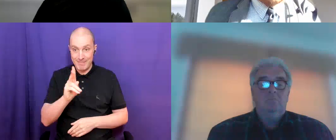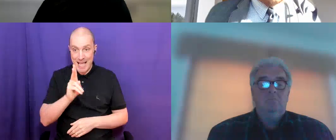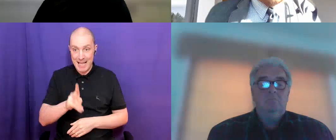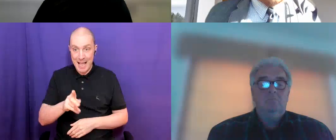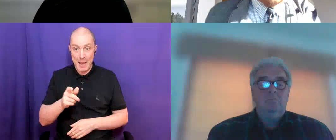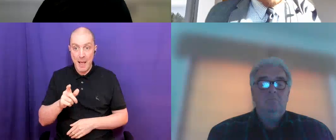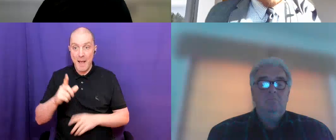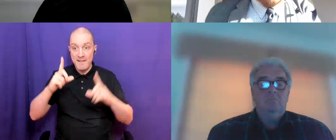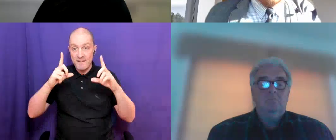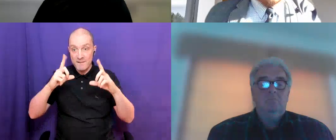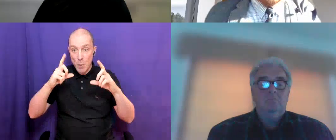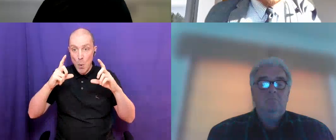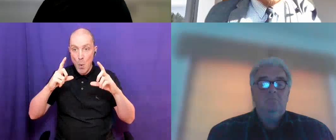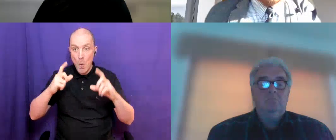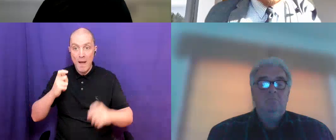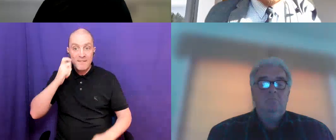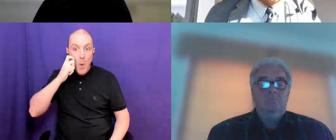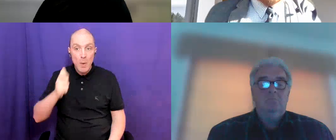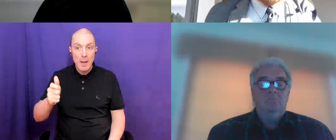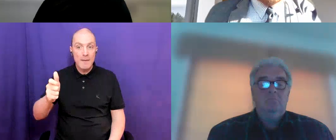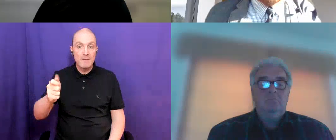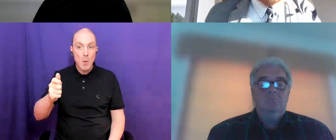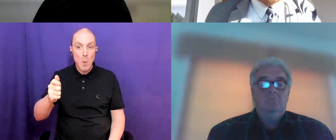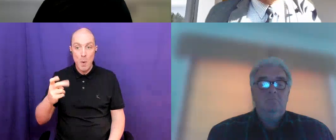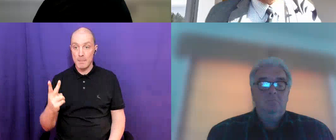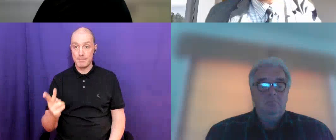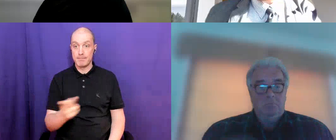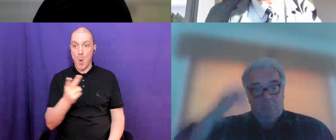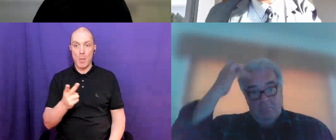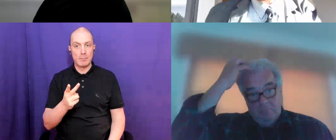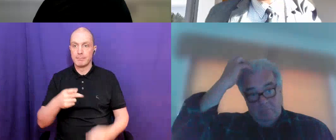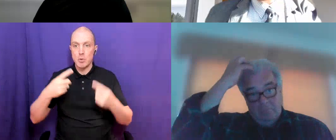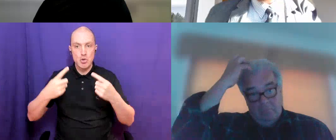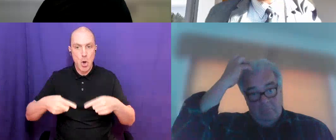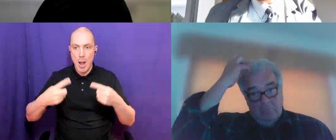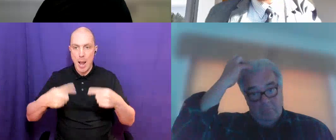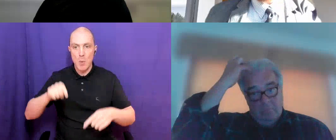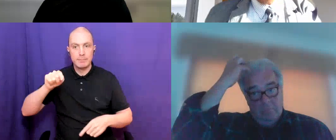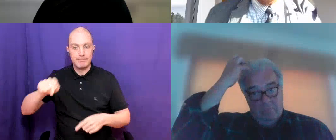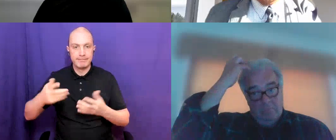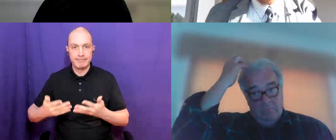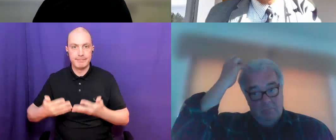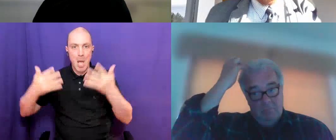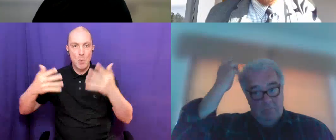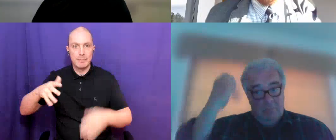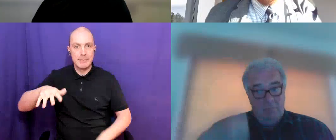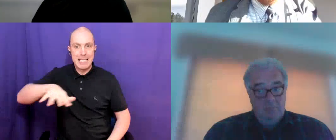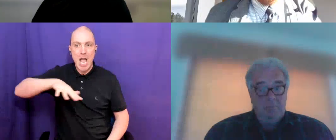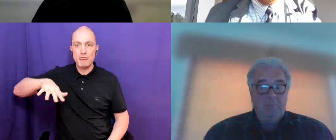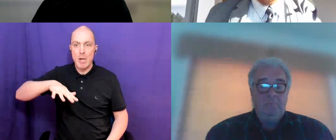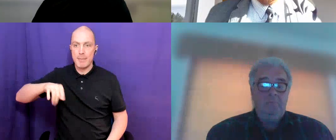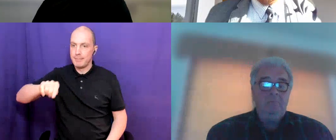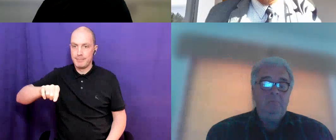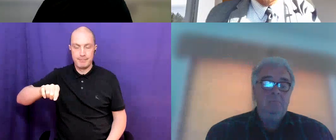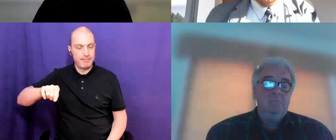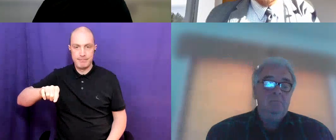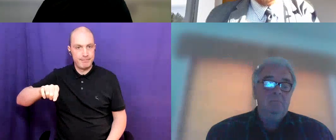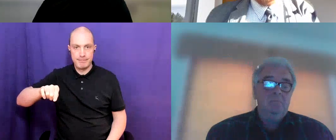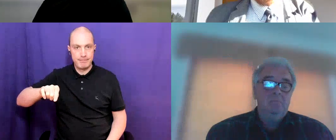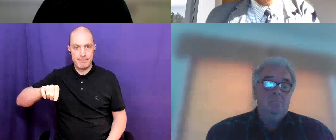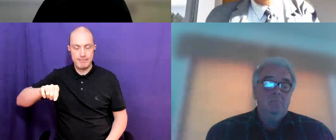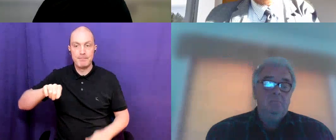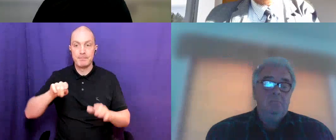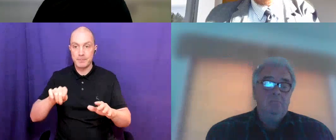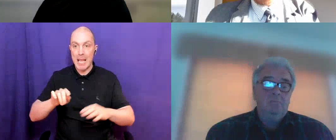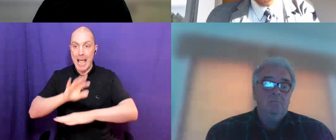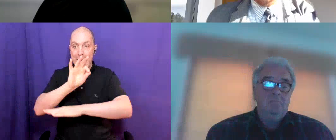phone, but photography generally is not permitted in or around the count area. And in relation to the pack, the layout